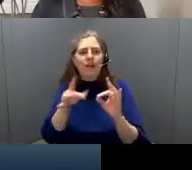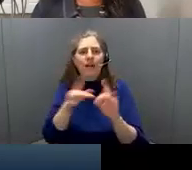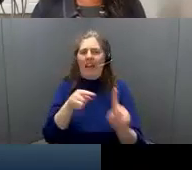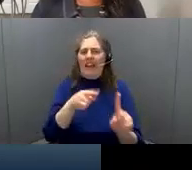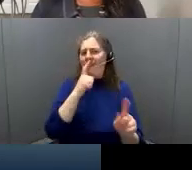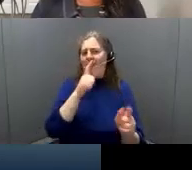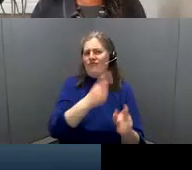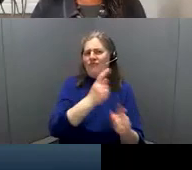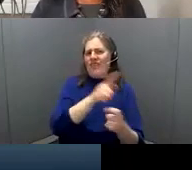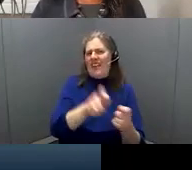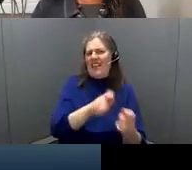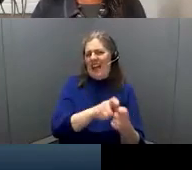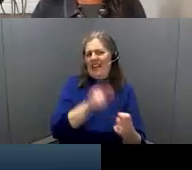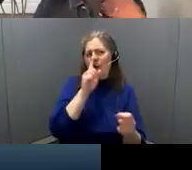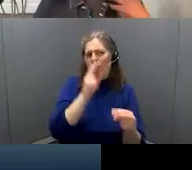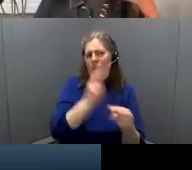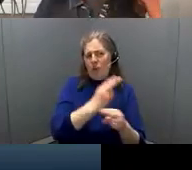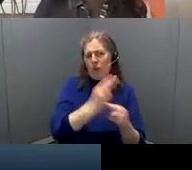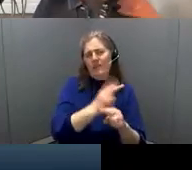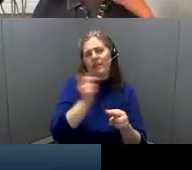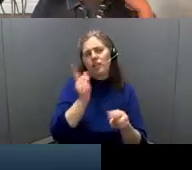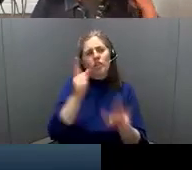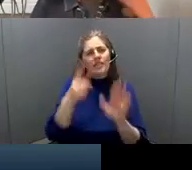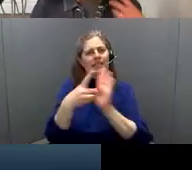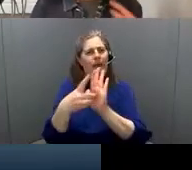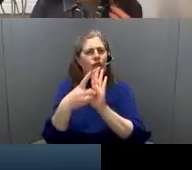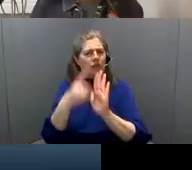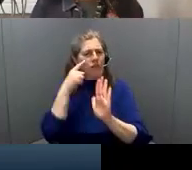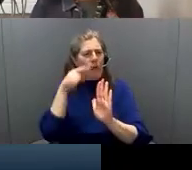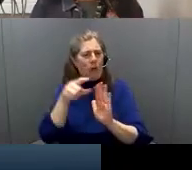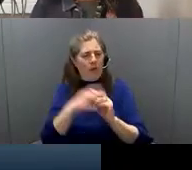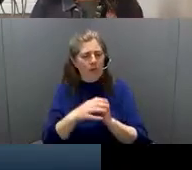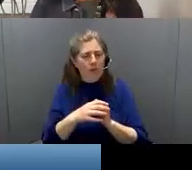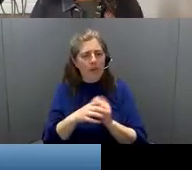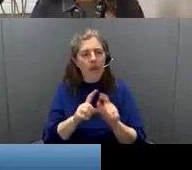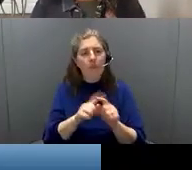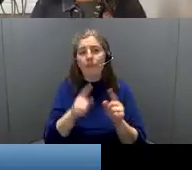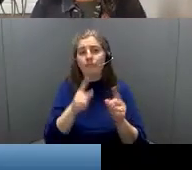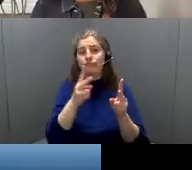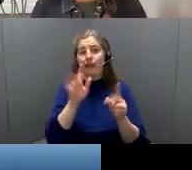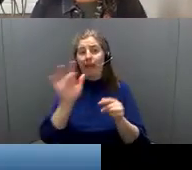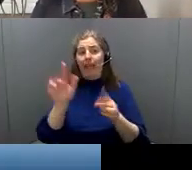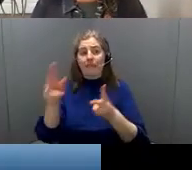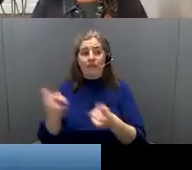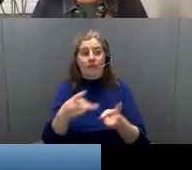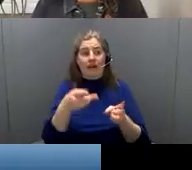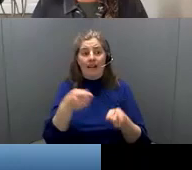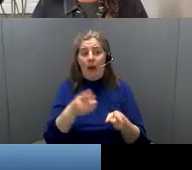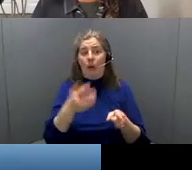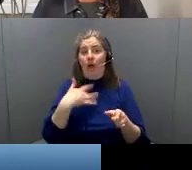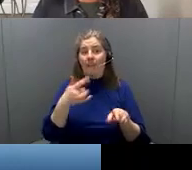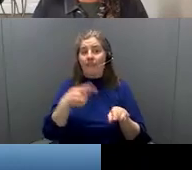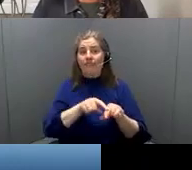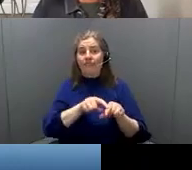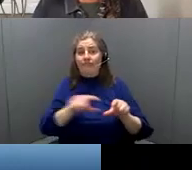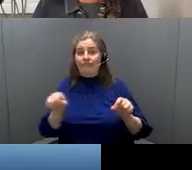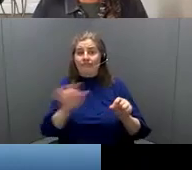I'm going to use. This is just a demonstration, but there it is. And now I have